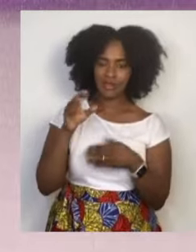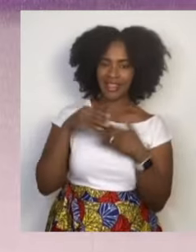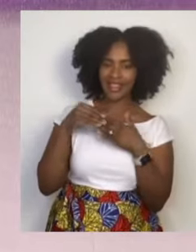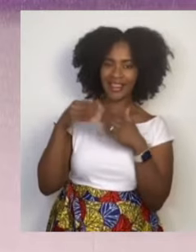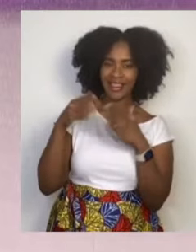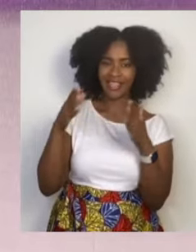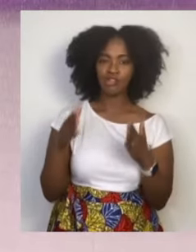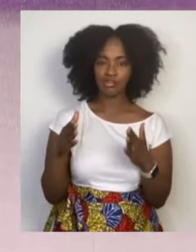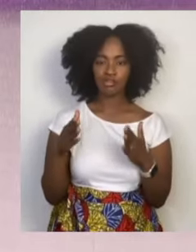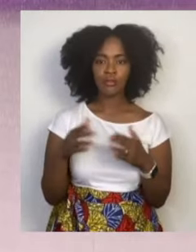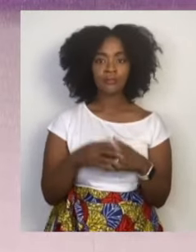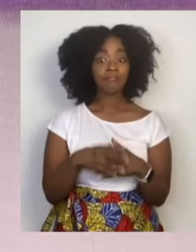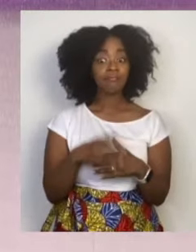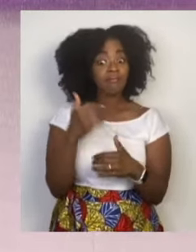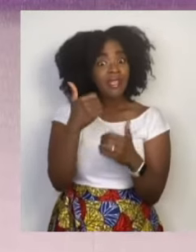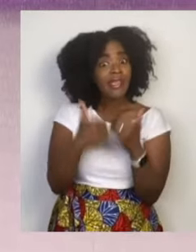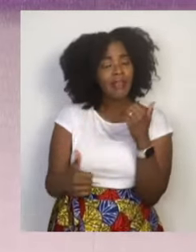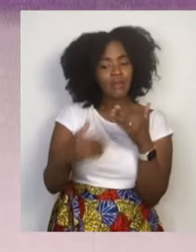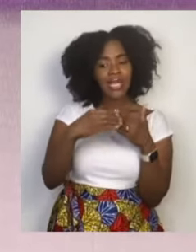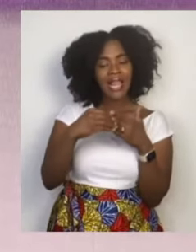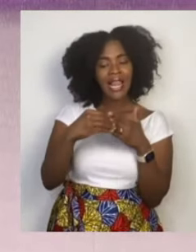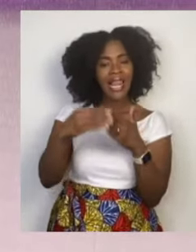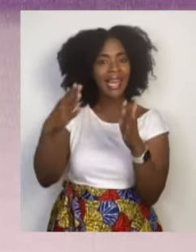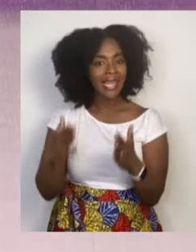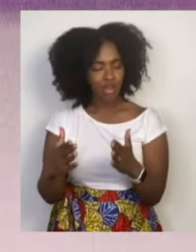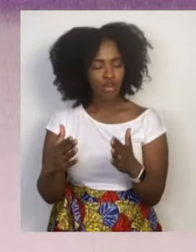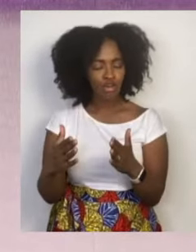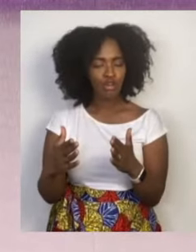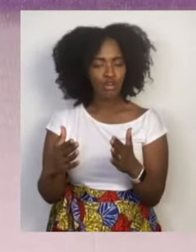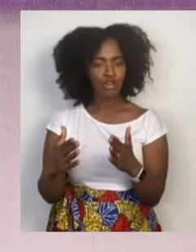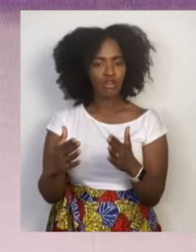an auxiliary ministry, I want to pray for you this morning.